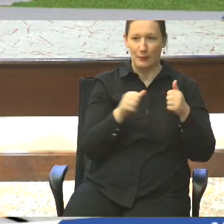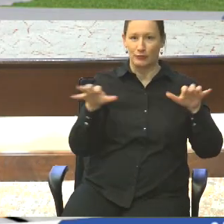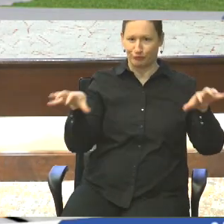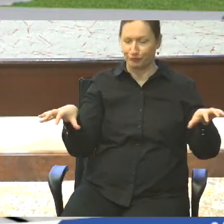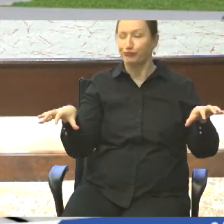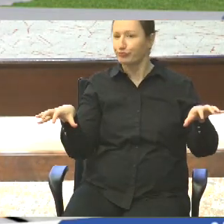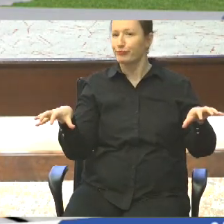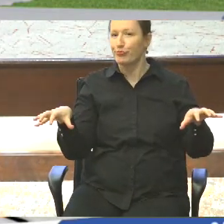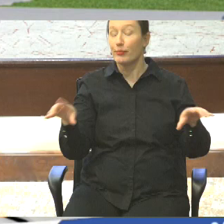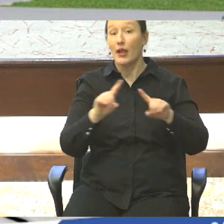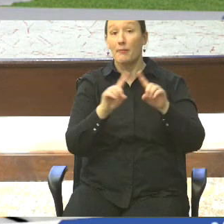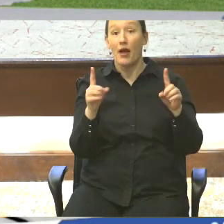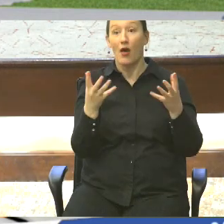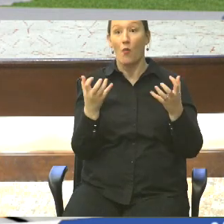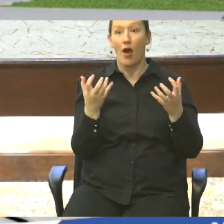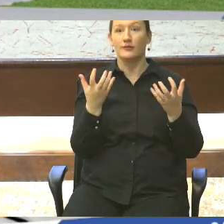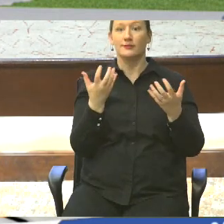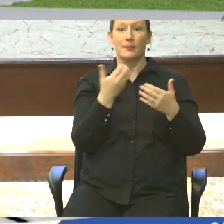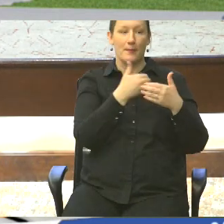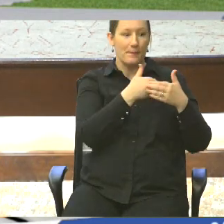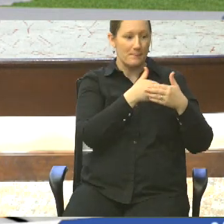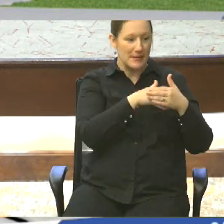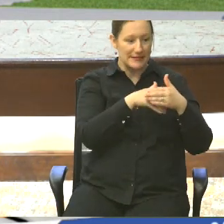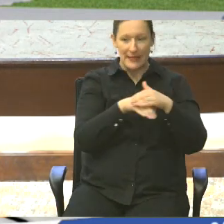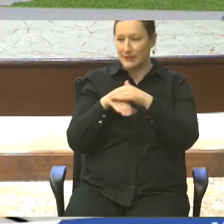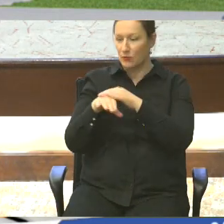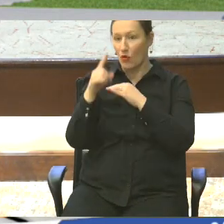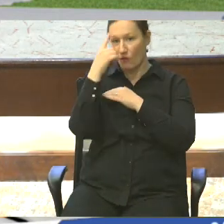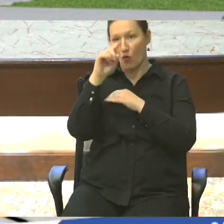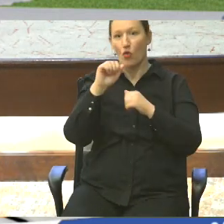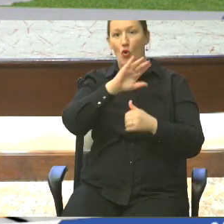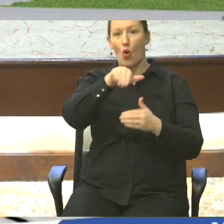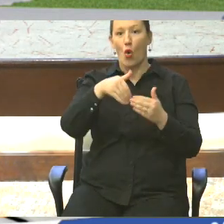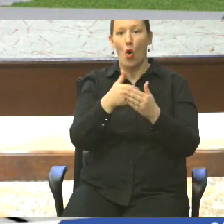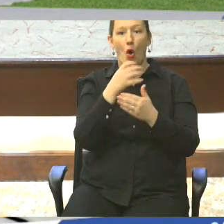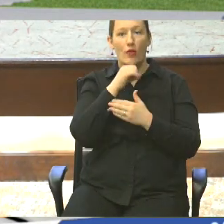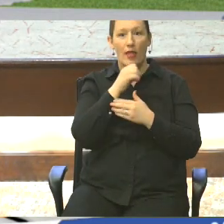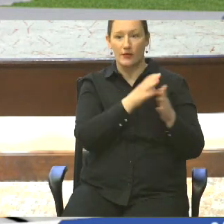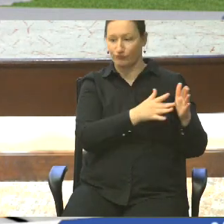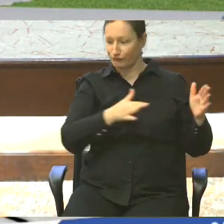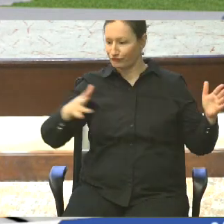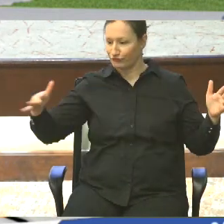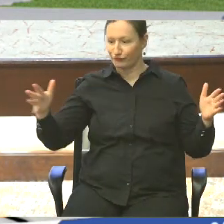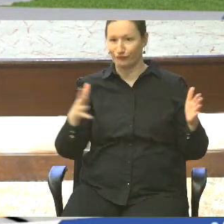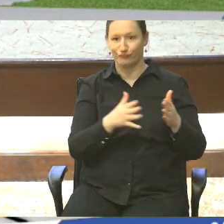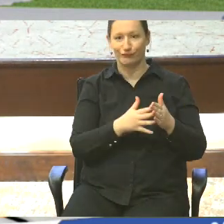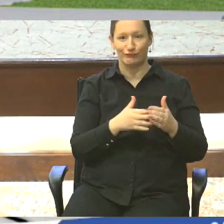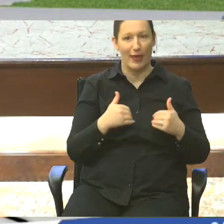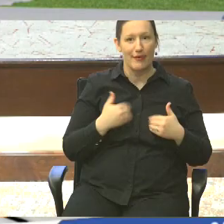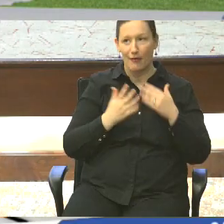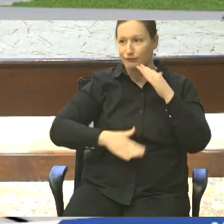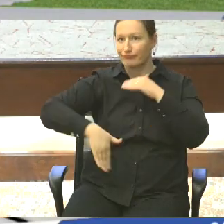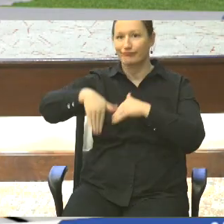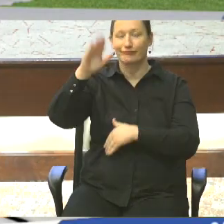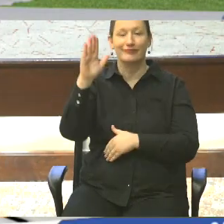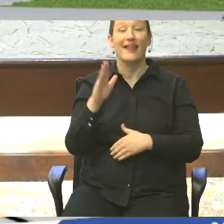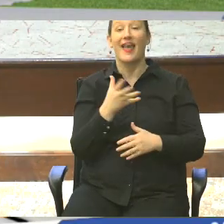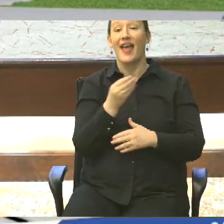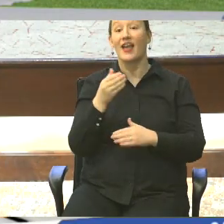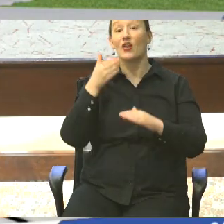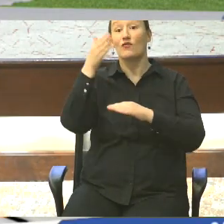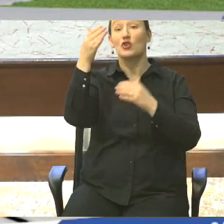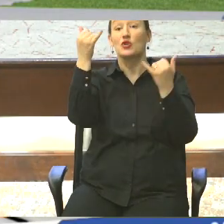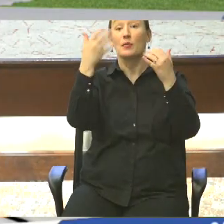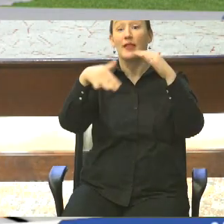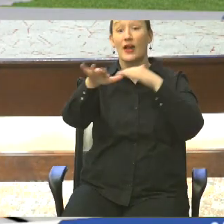something that would be accessible for all ages. And then we also wanted, like we've done with our design of the future playground at Floyd